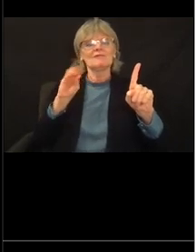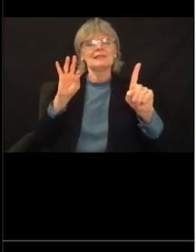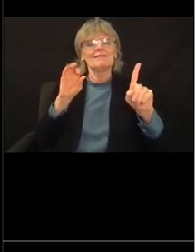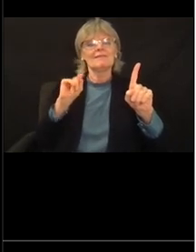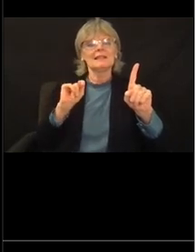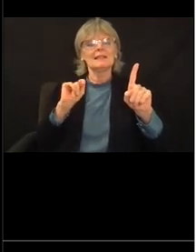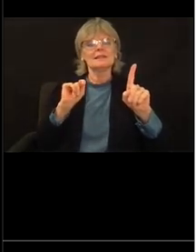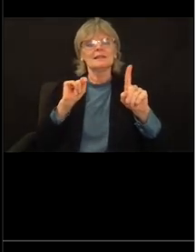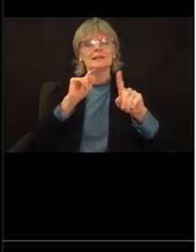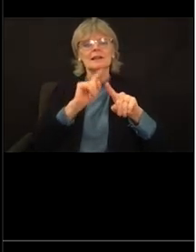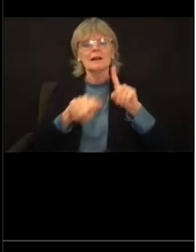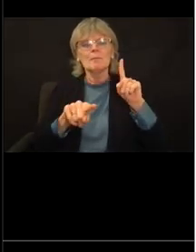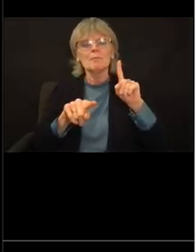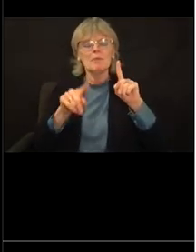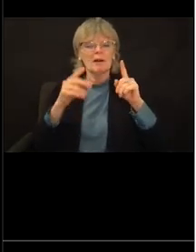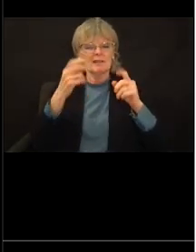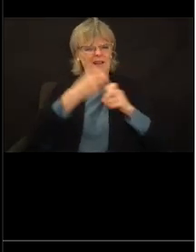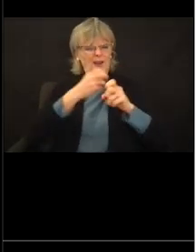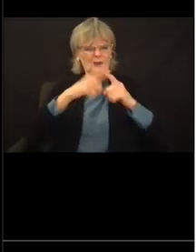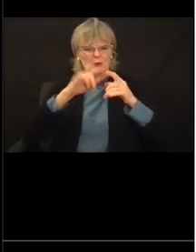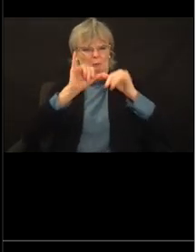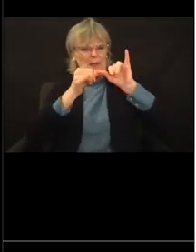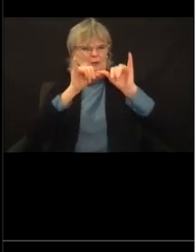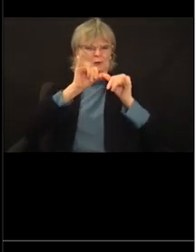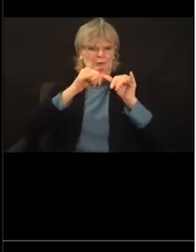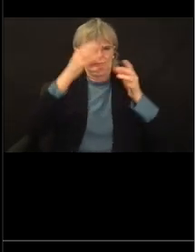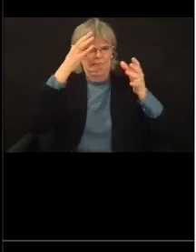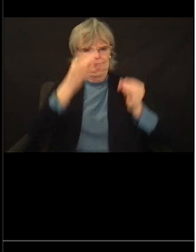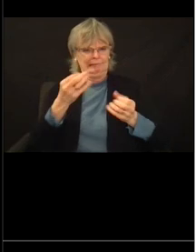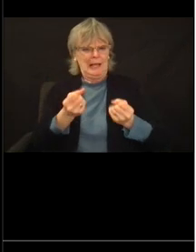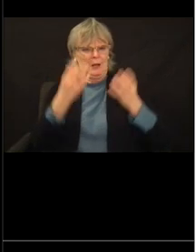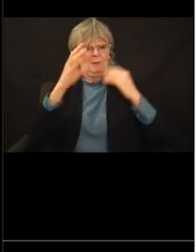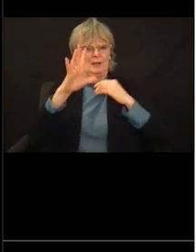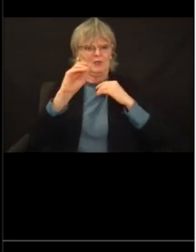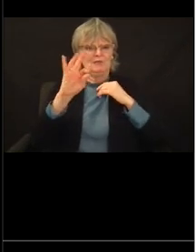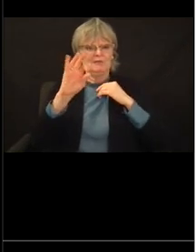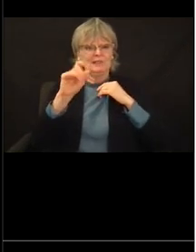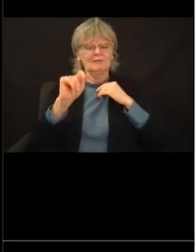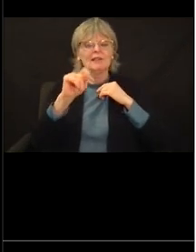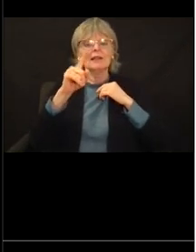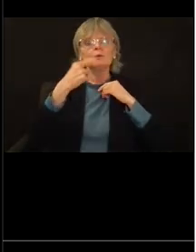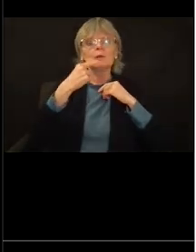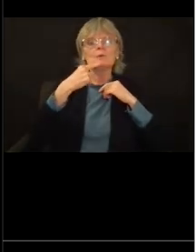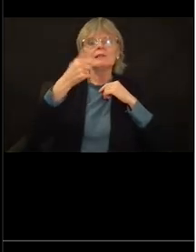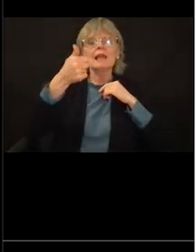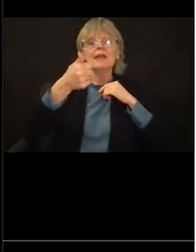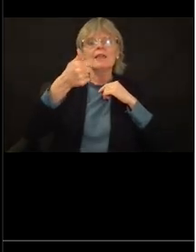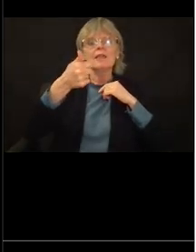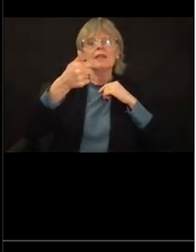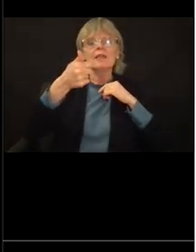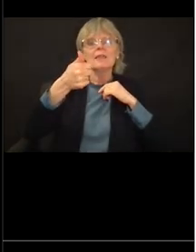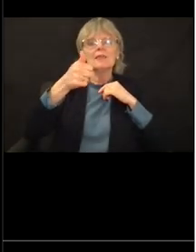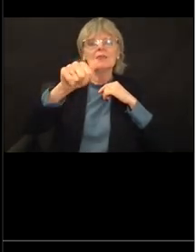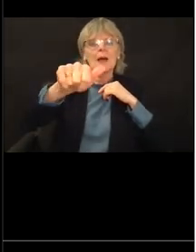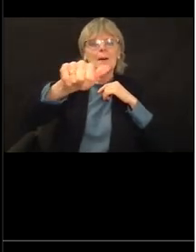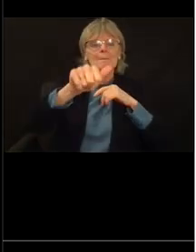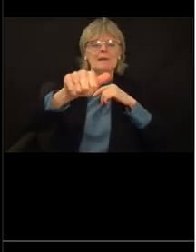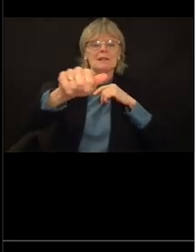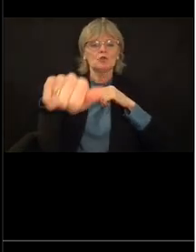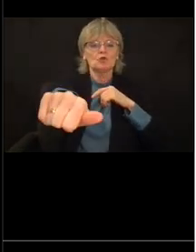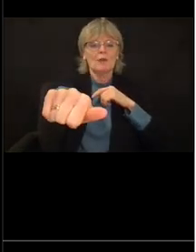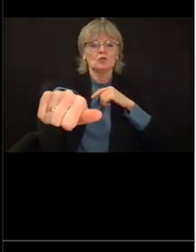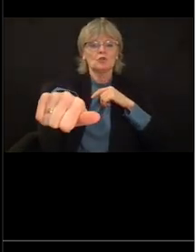to determine how much is 50 feet. So oftentimes we'll teach people to use their thumb and stretch their arm out straight in front of them.